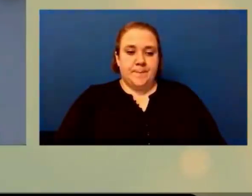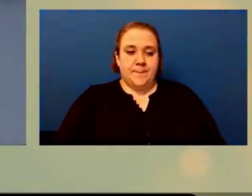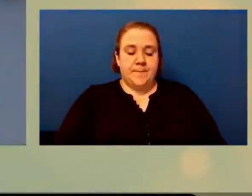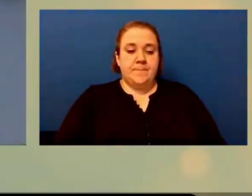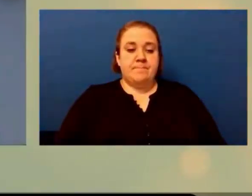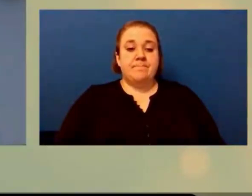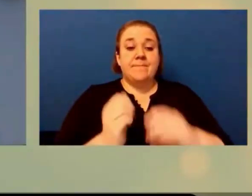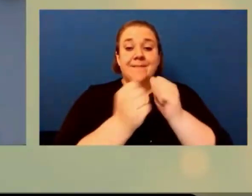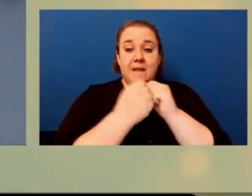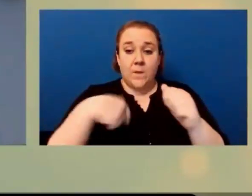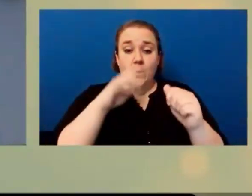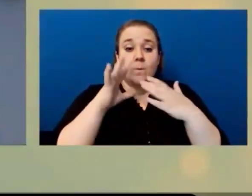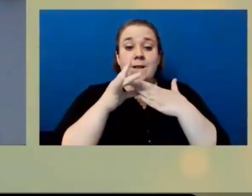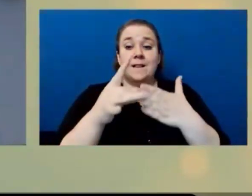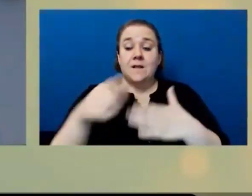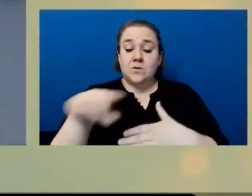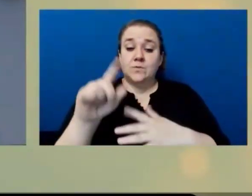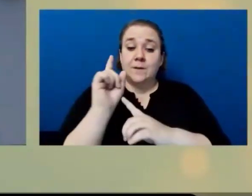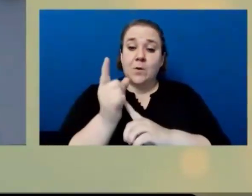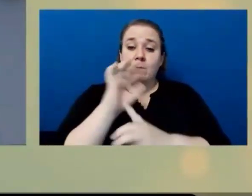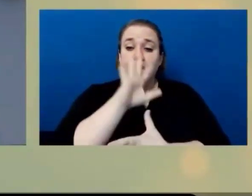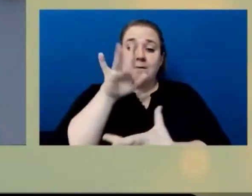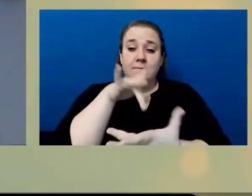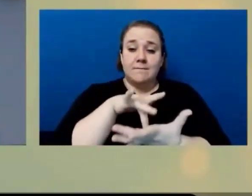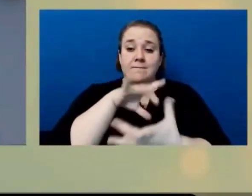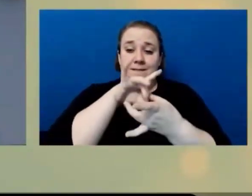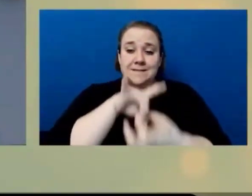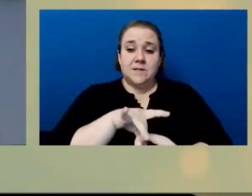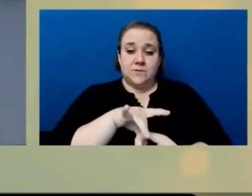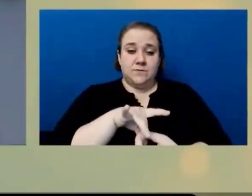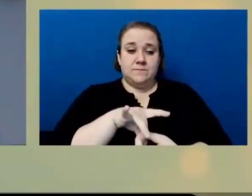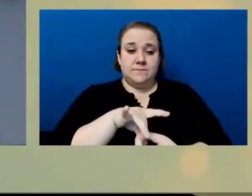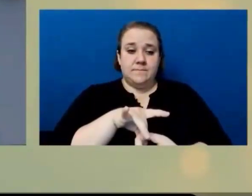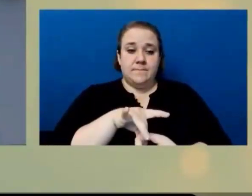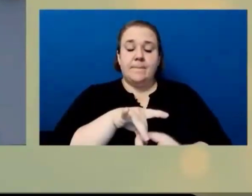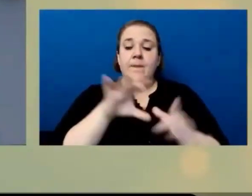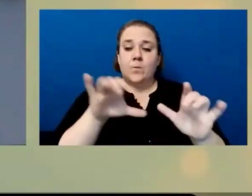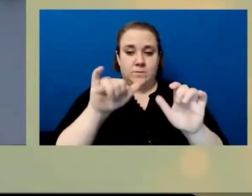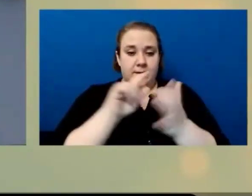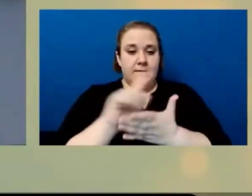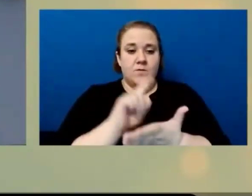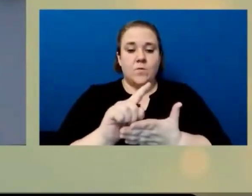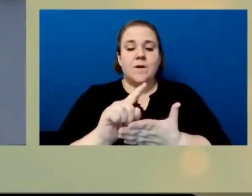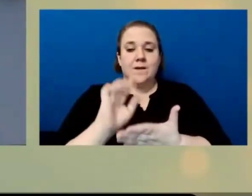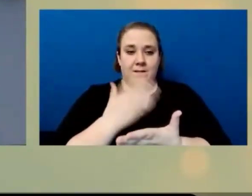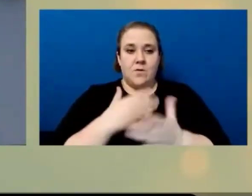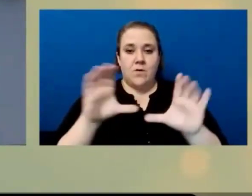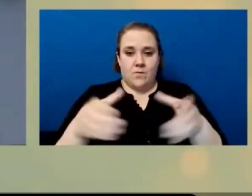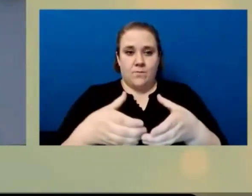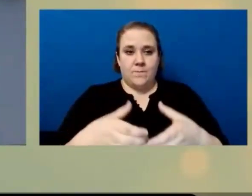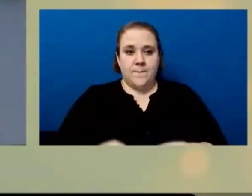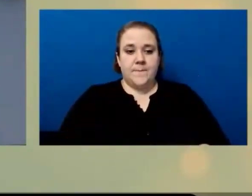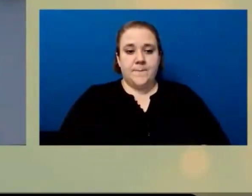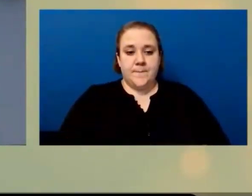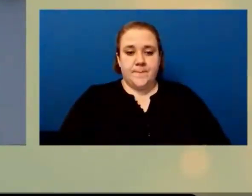And together we are going to lead you in a moment of centering, as we do each week here in our congregation.